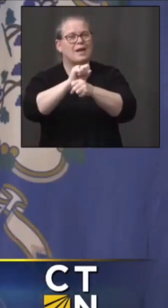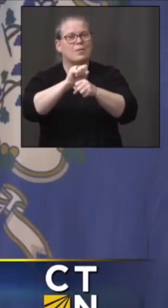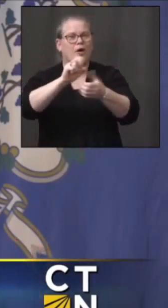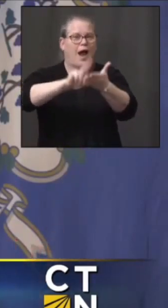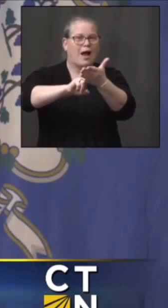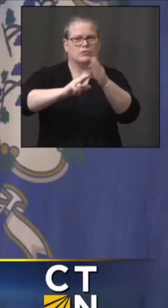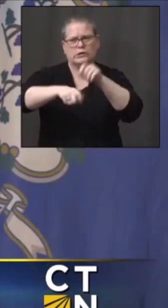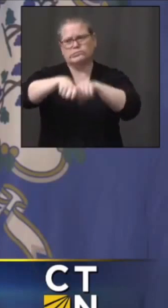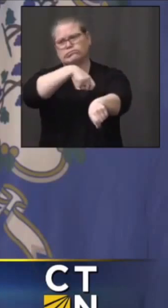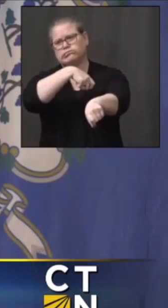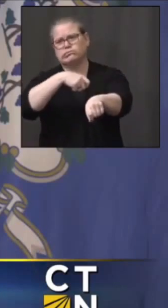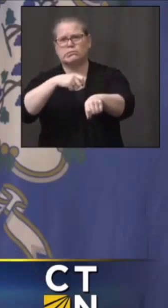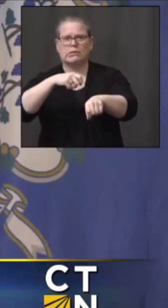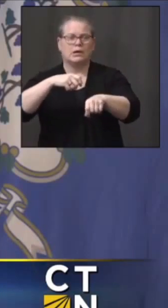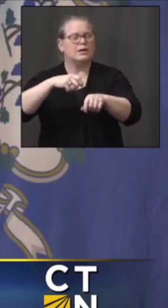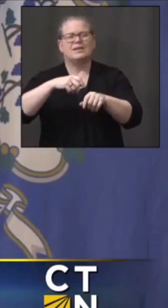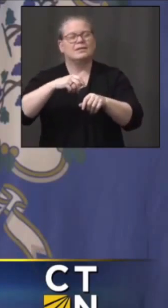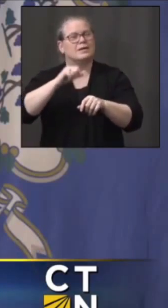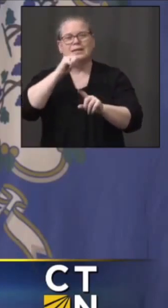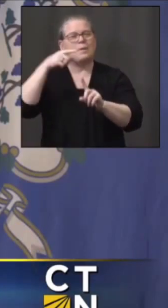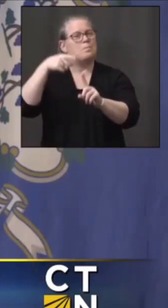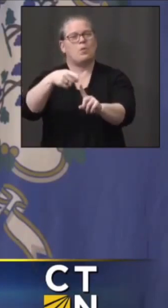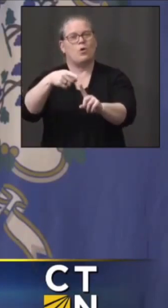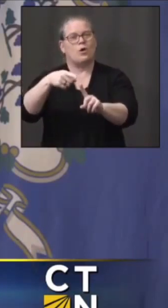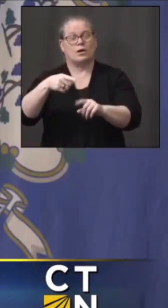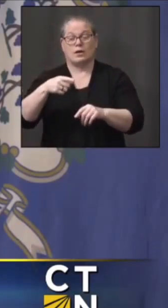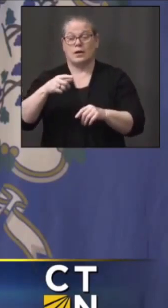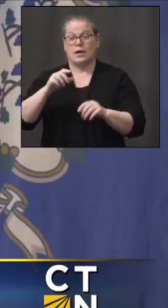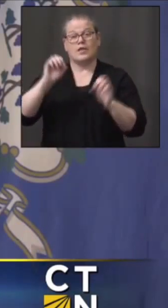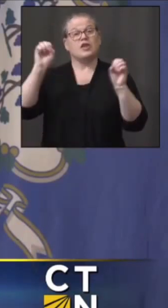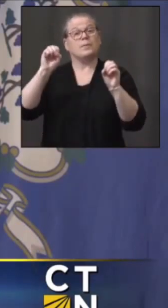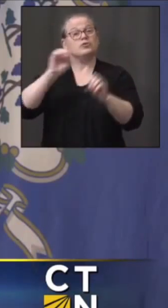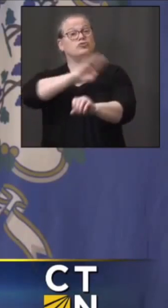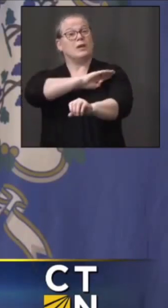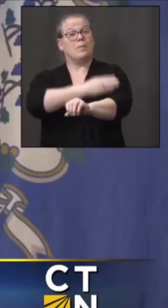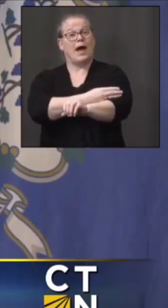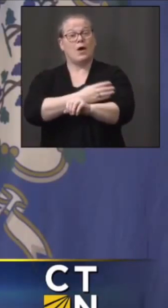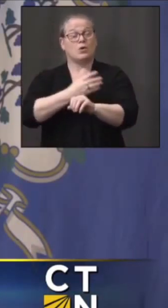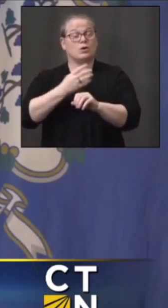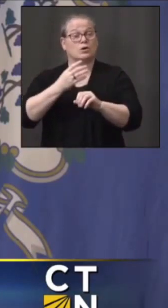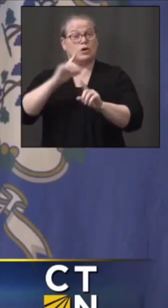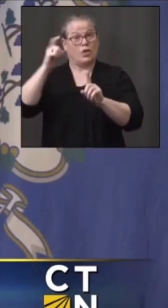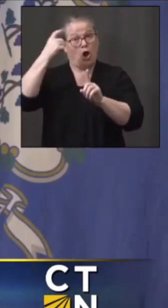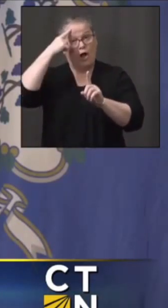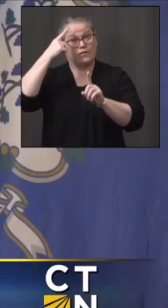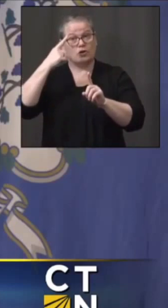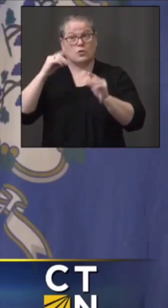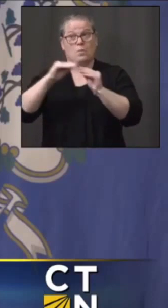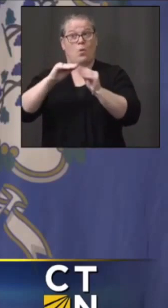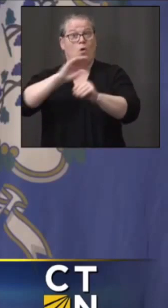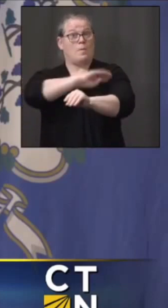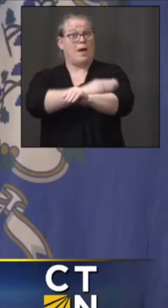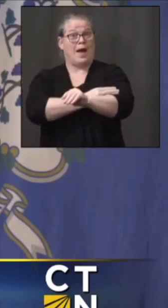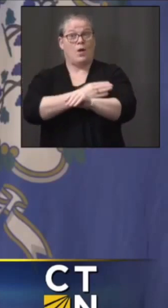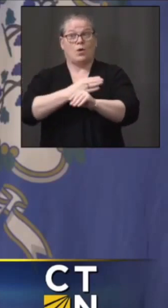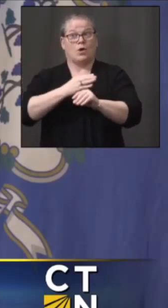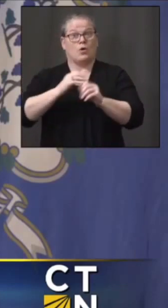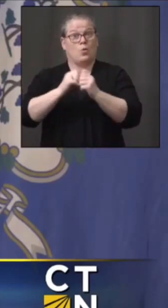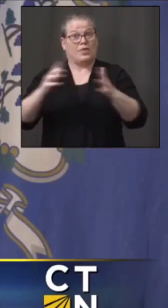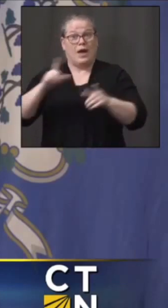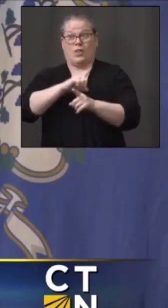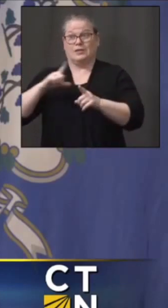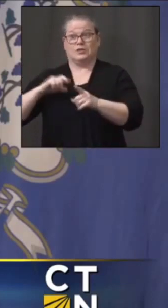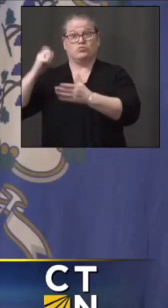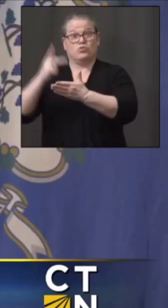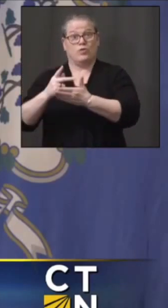this is about. These powers are about emergency powers to keep you safe during a fast-changing COVID situation. But